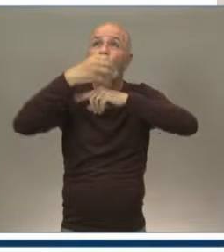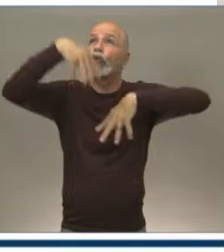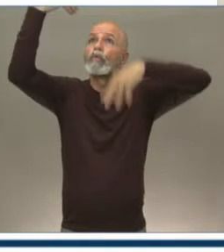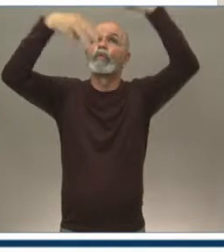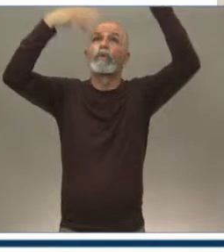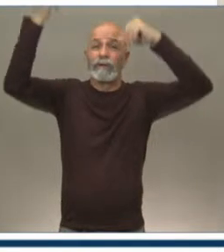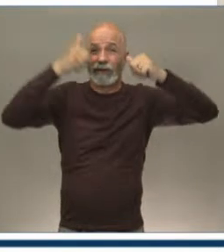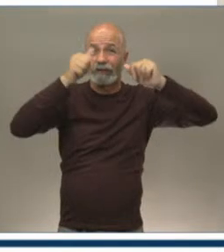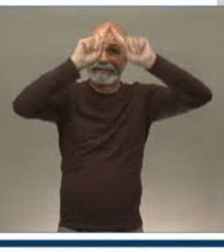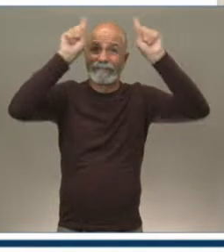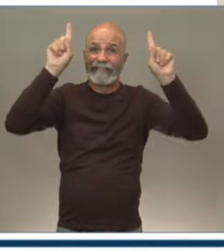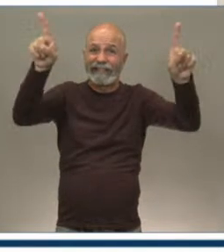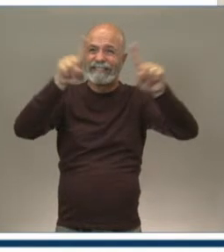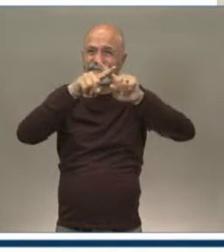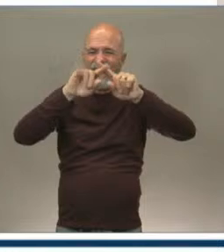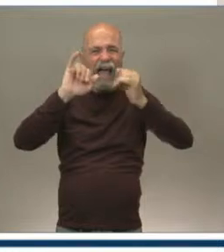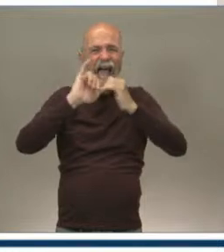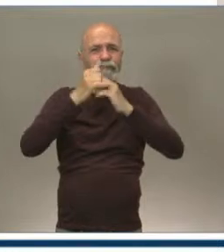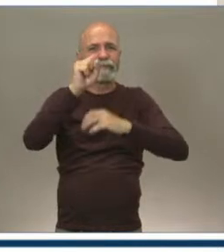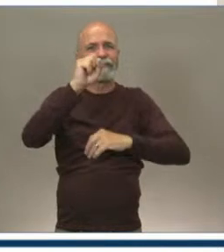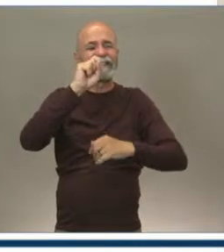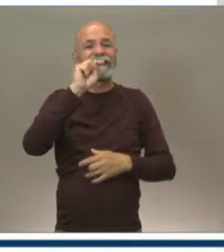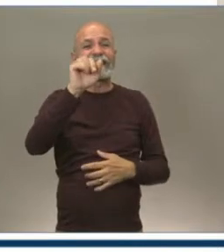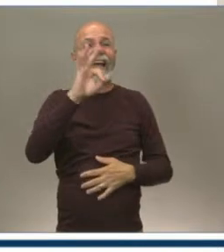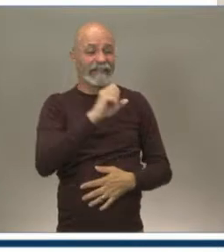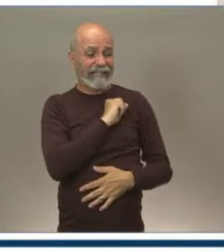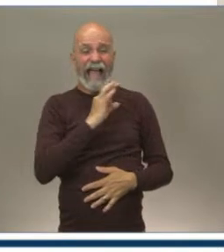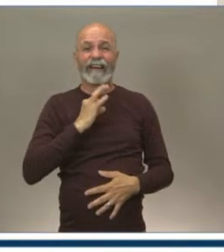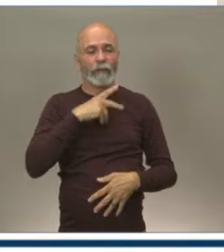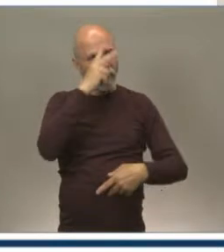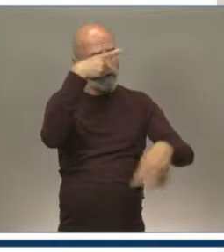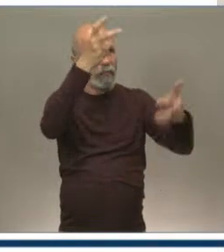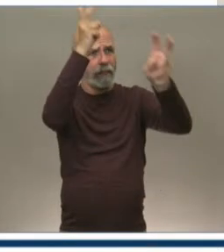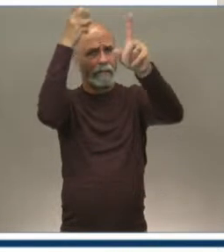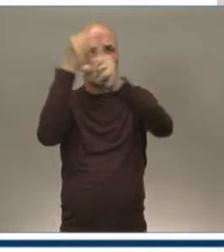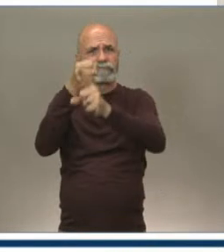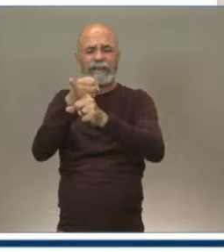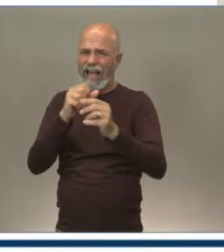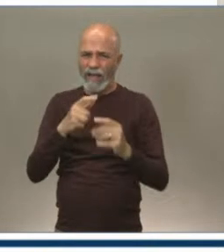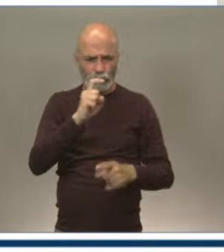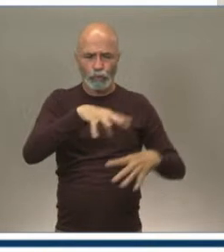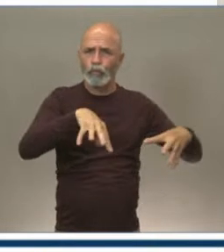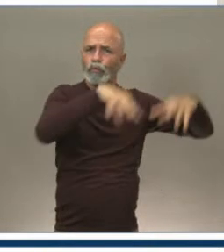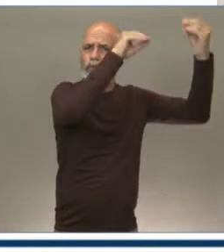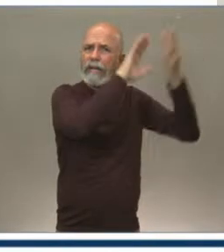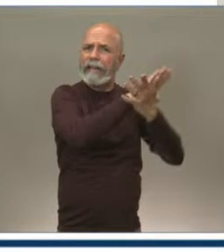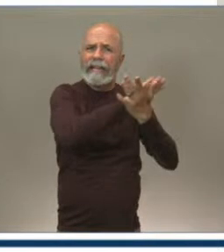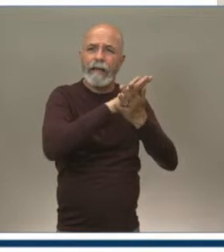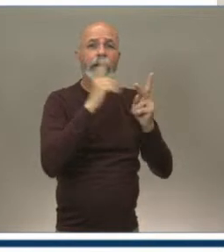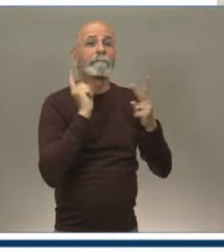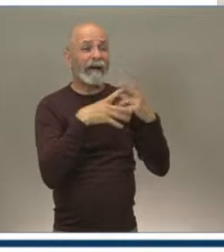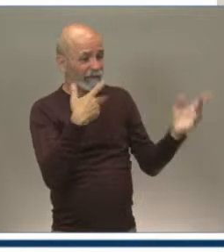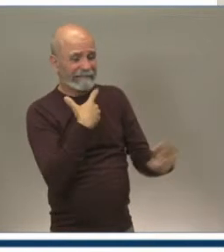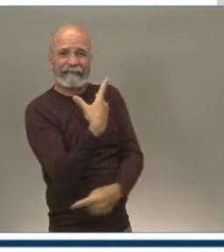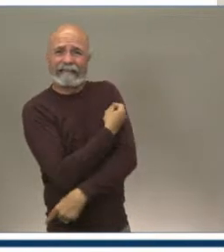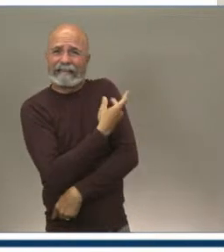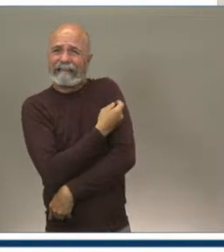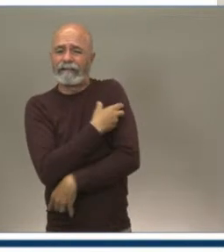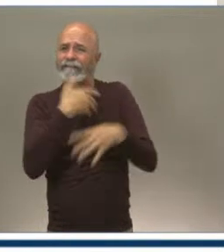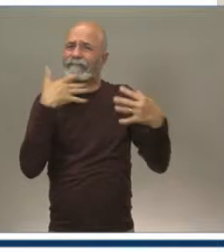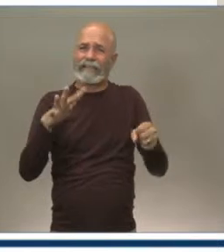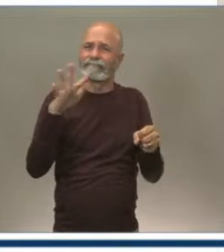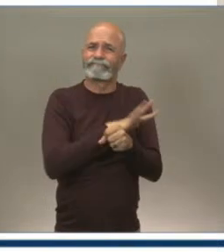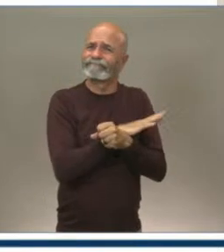getting infected? Were they not offered full vaccination long ago?